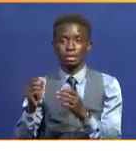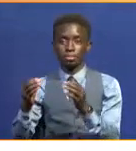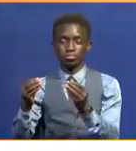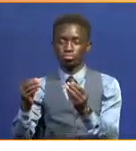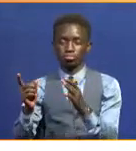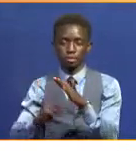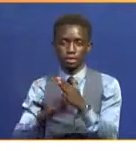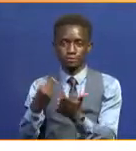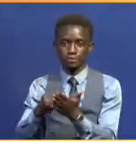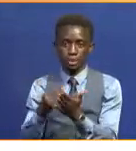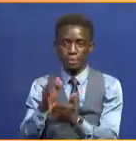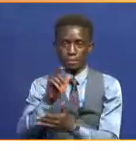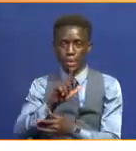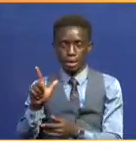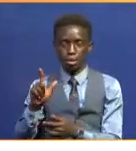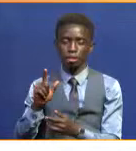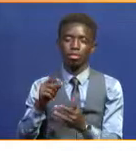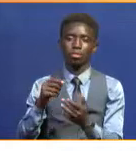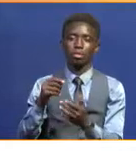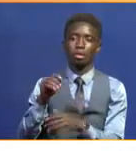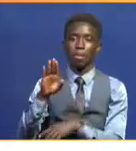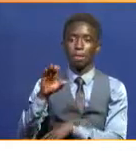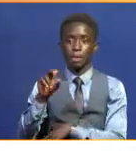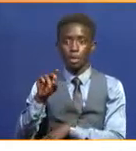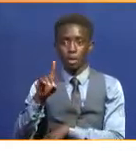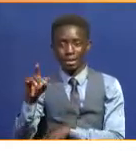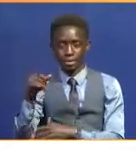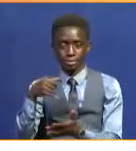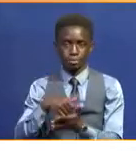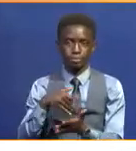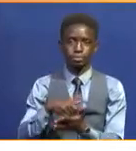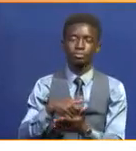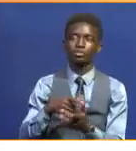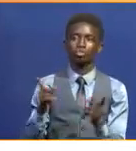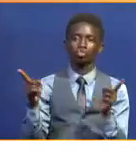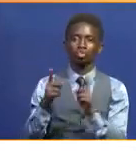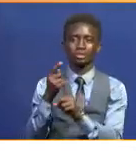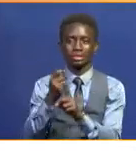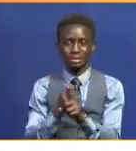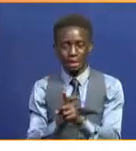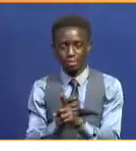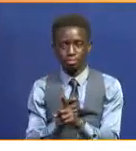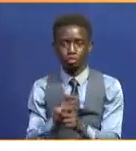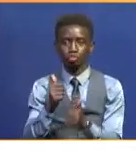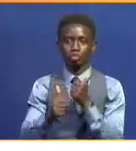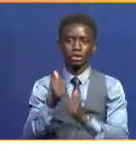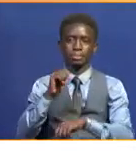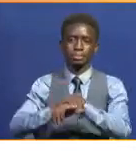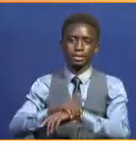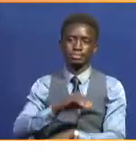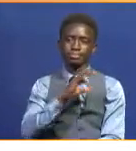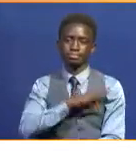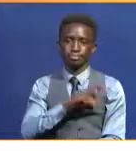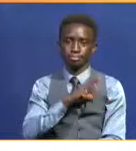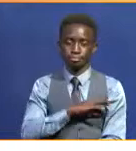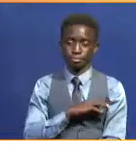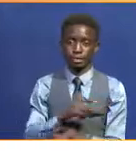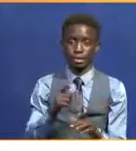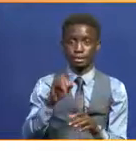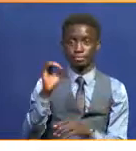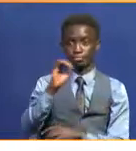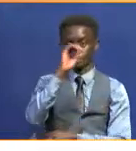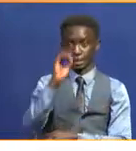largely short-term investments that earn you interest. And the interest, as Dennis has